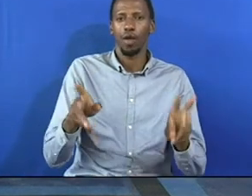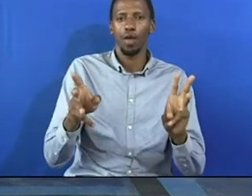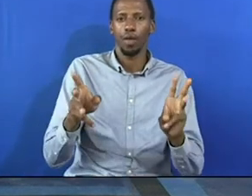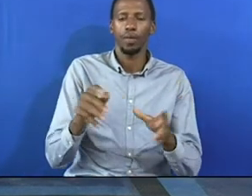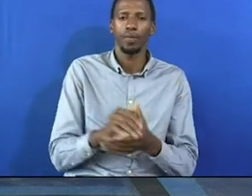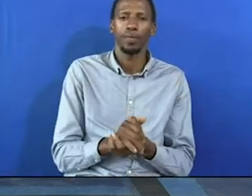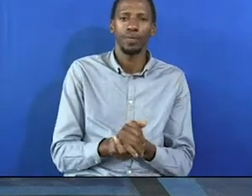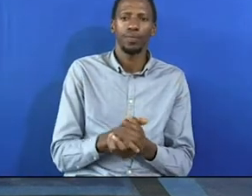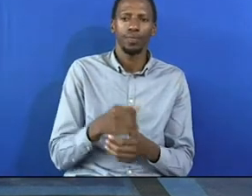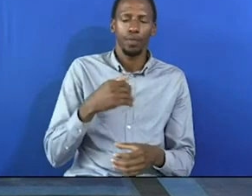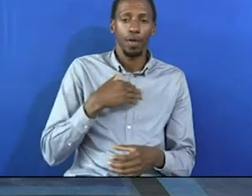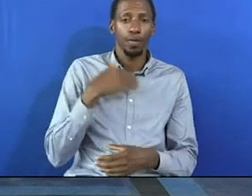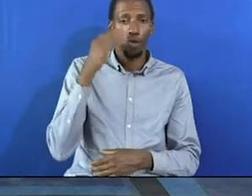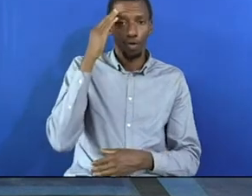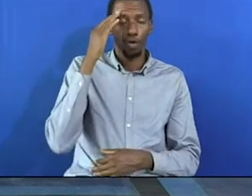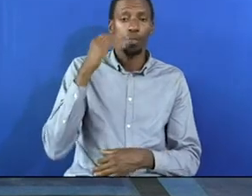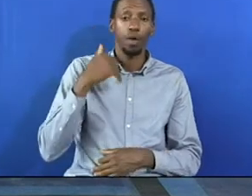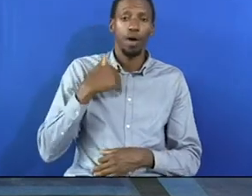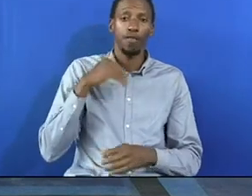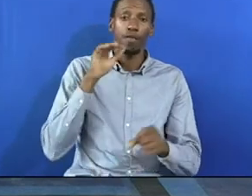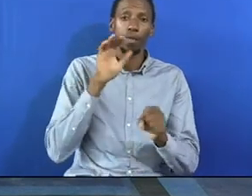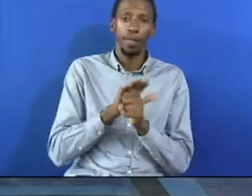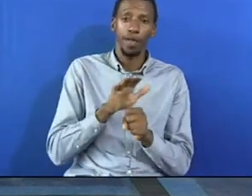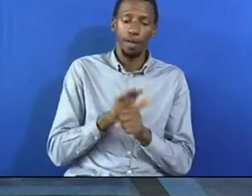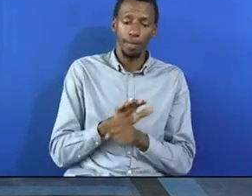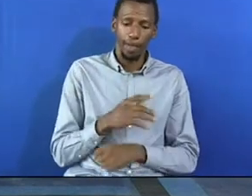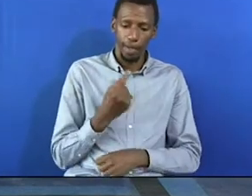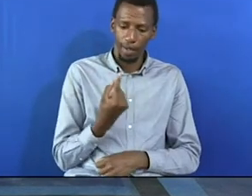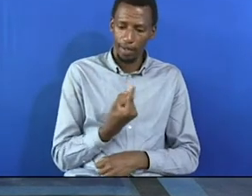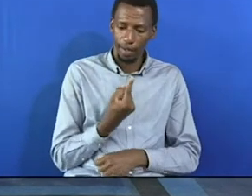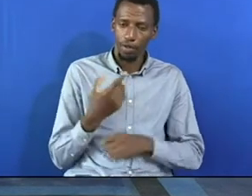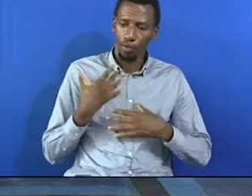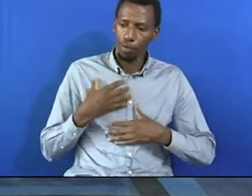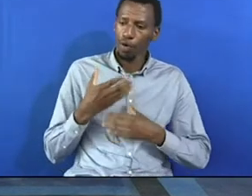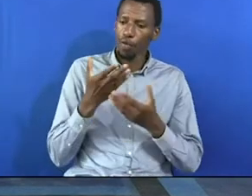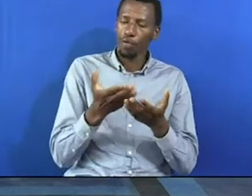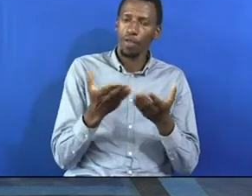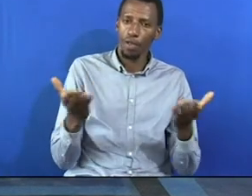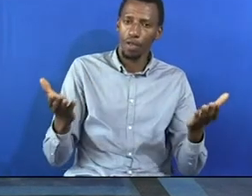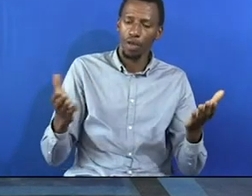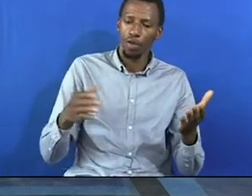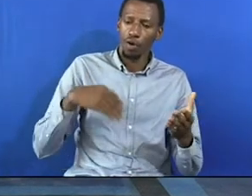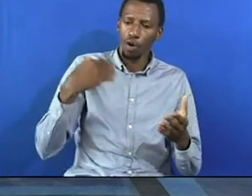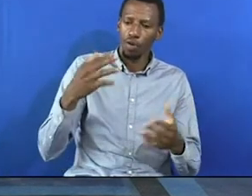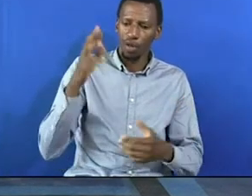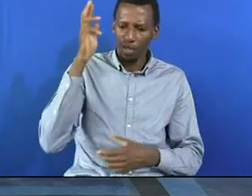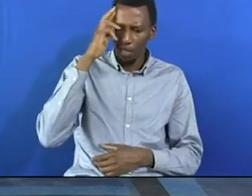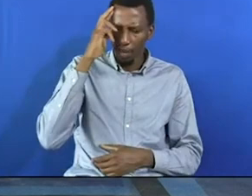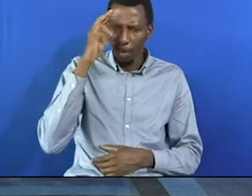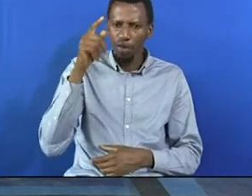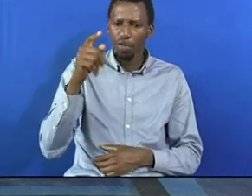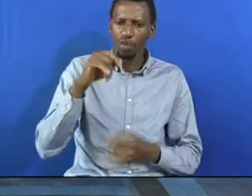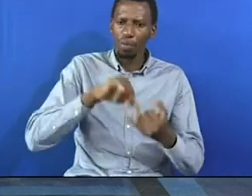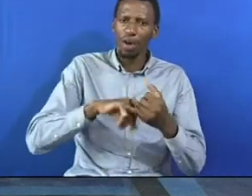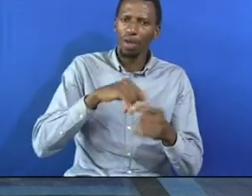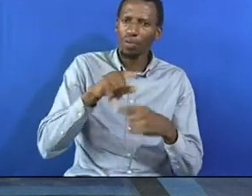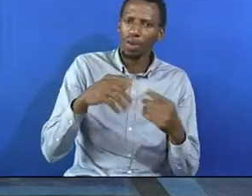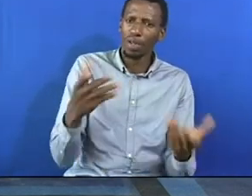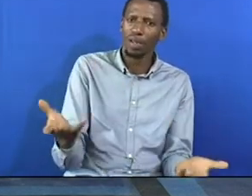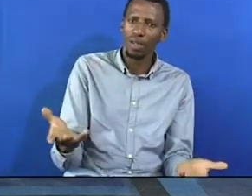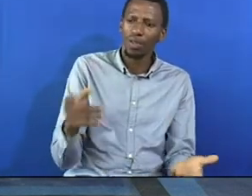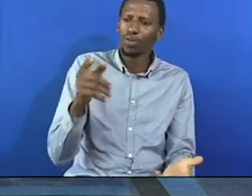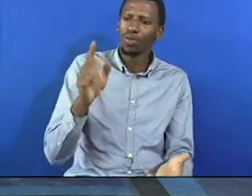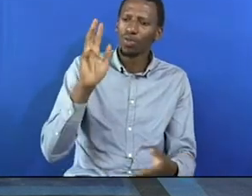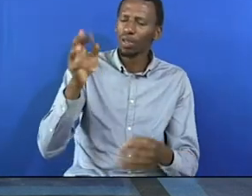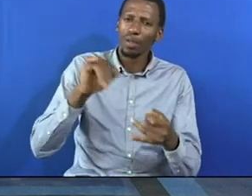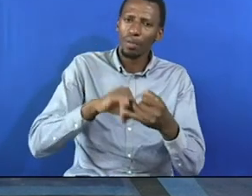I know there are many single people around us who we are used to, and we keep reminding every day, utaoa lini, when will you marry? When will